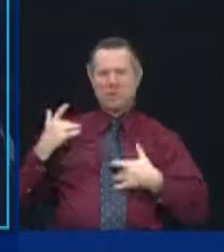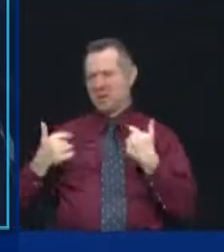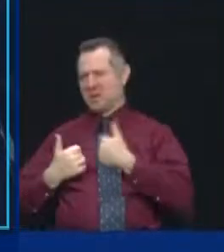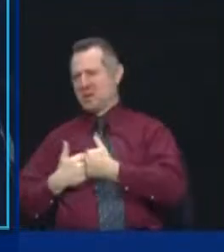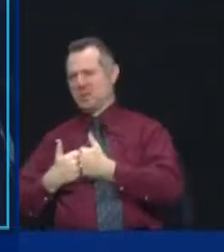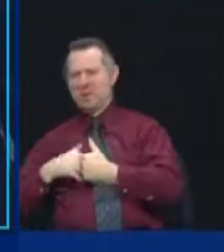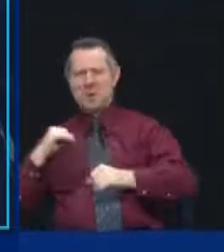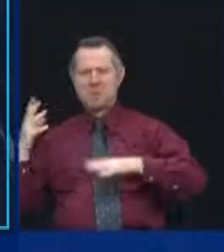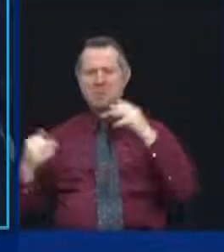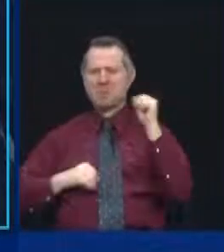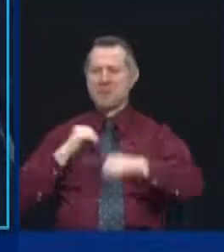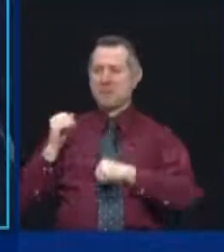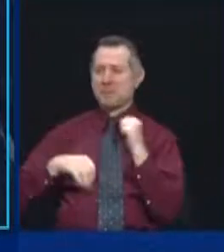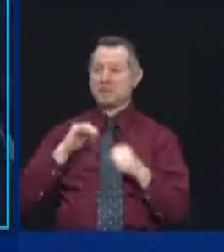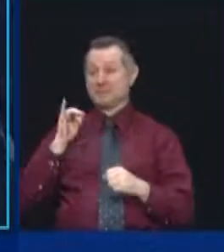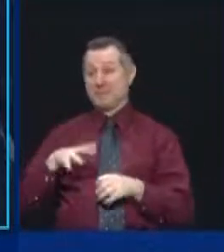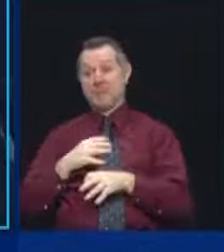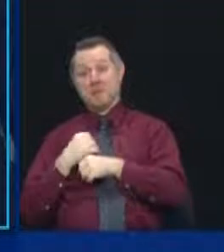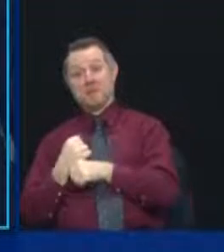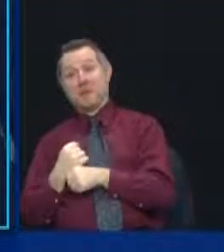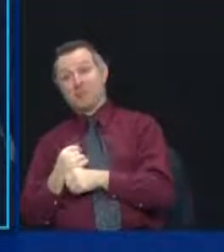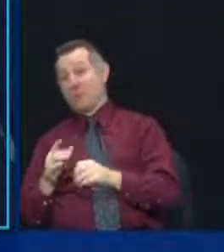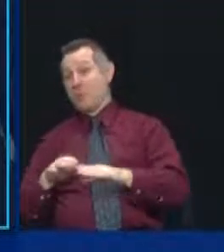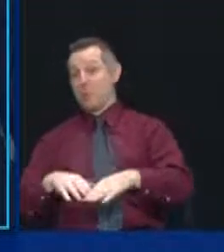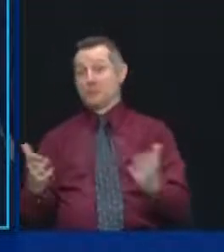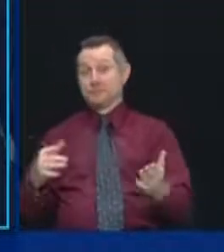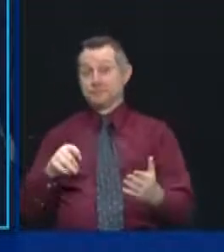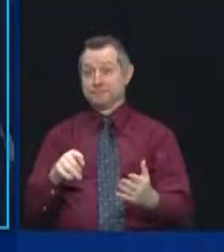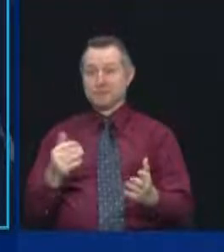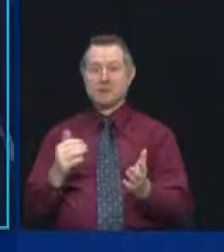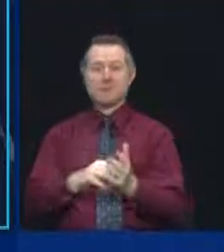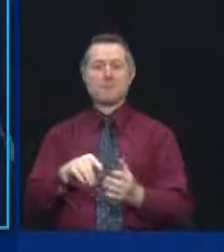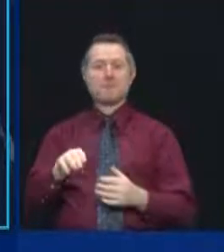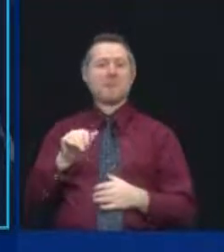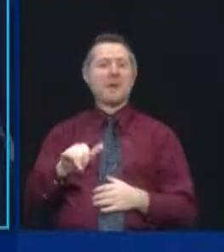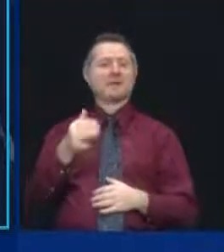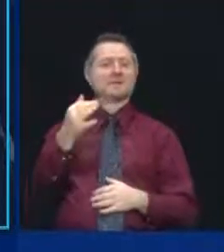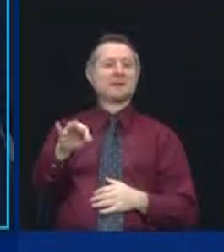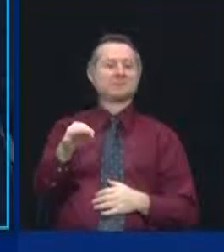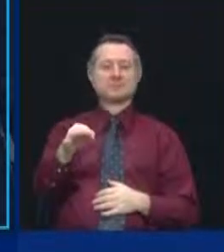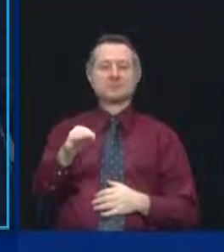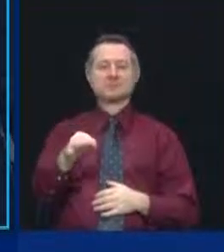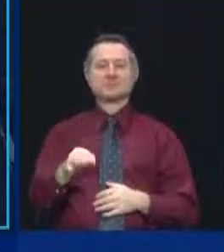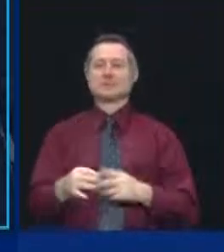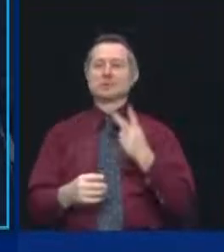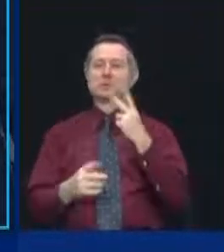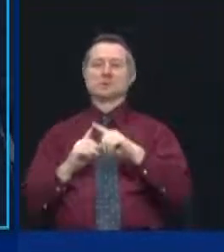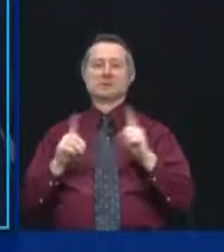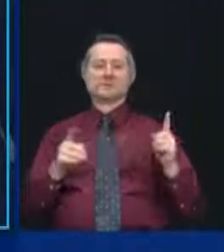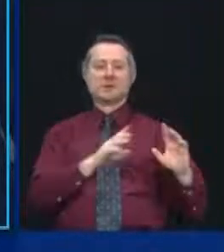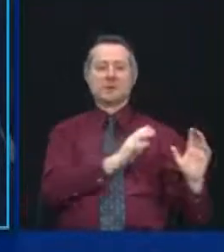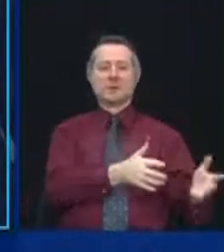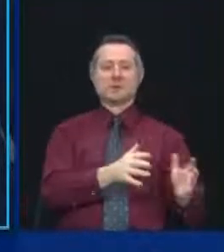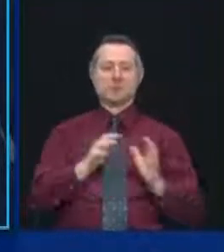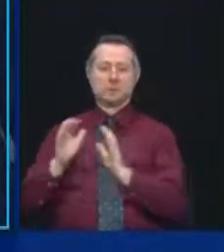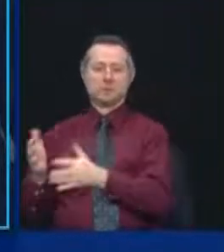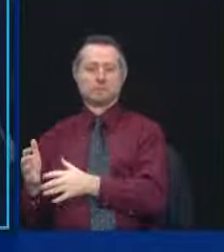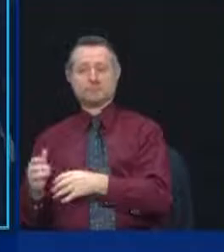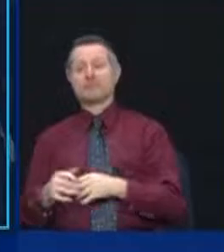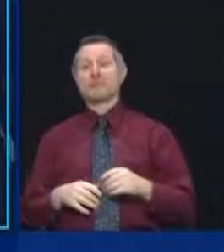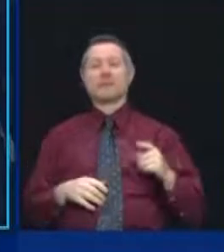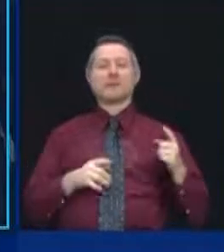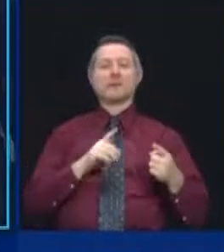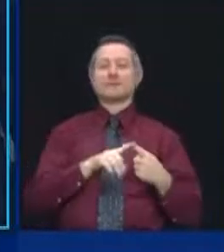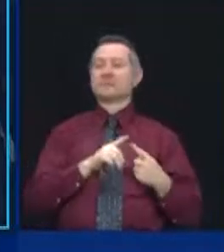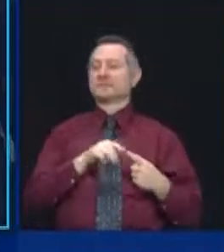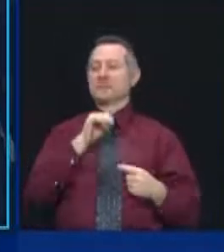So for baseball reopening May 19th, 2 different categories. Not Yankees,